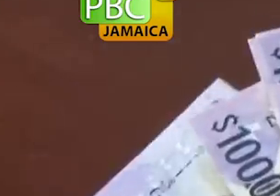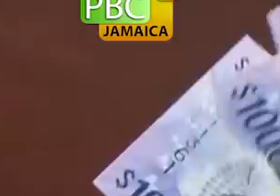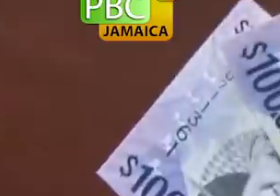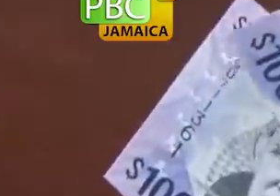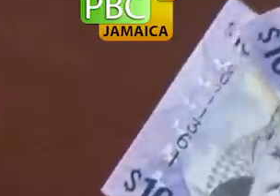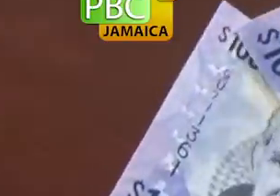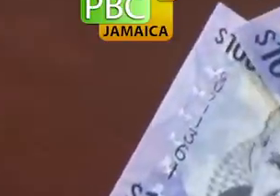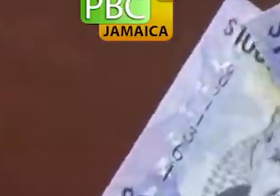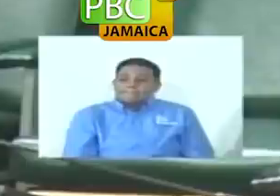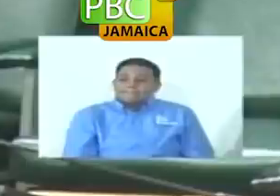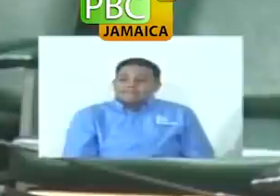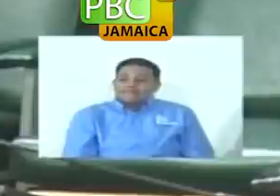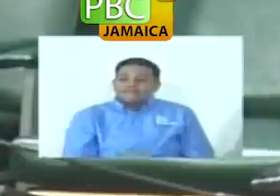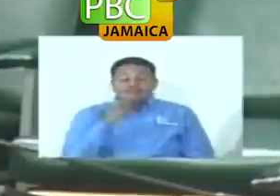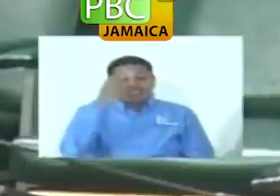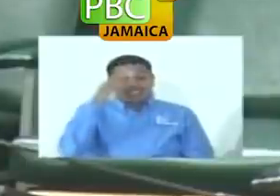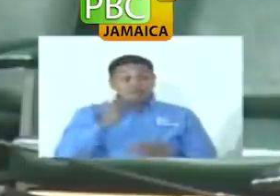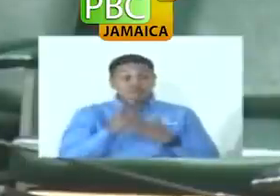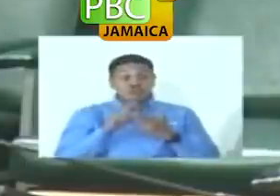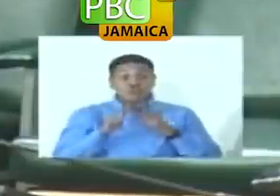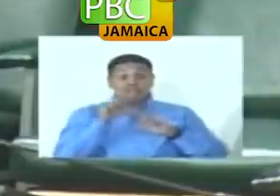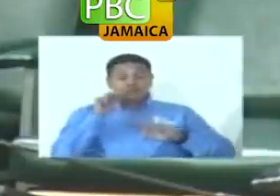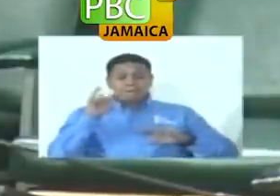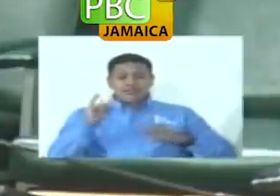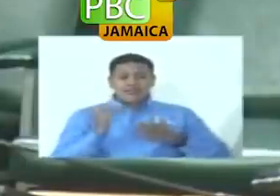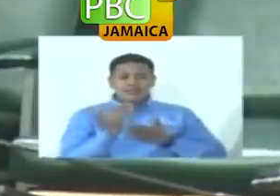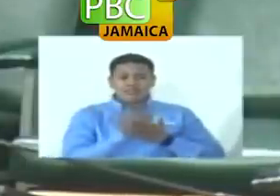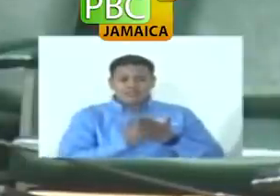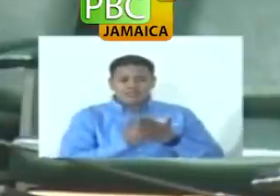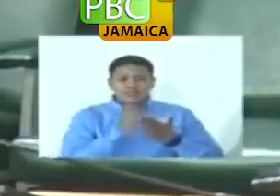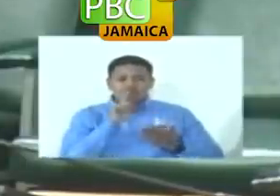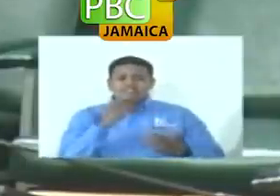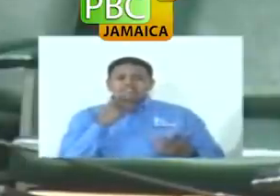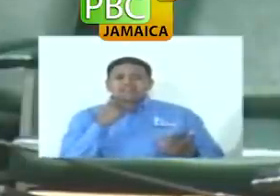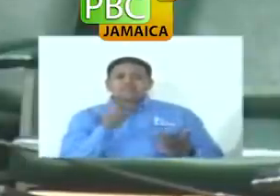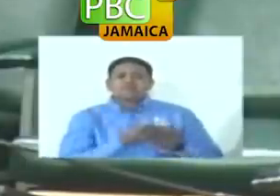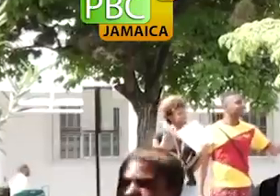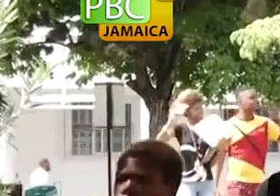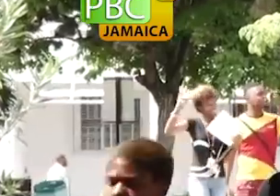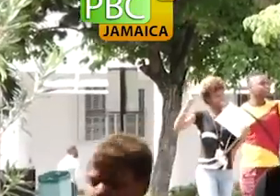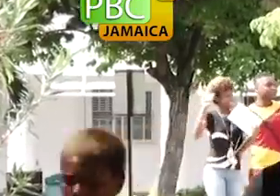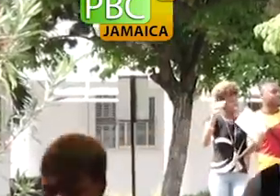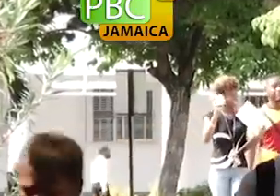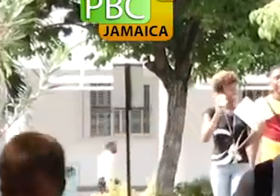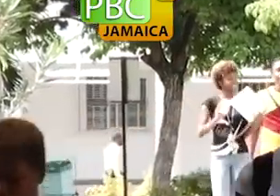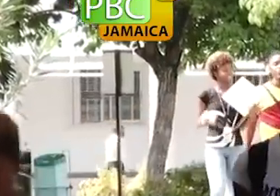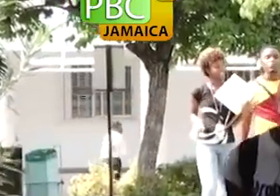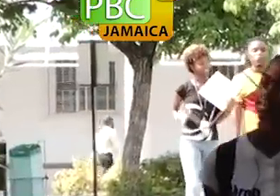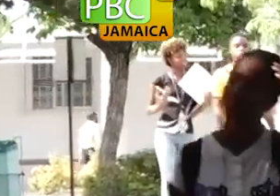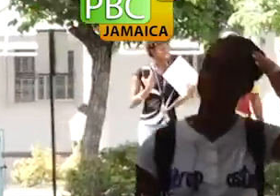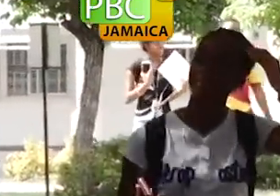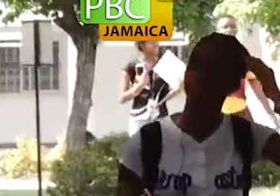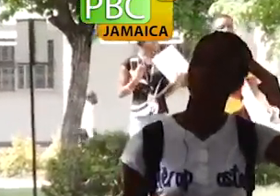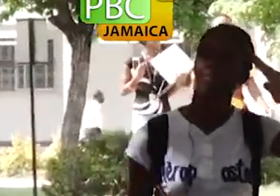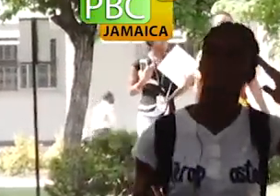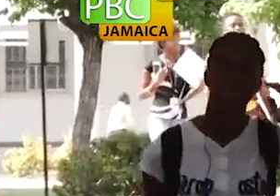academic year have been waived. Finance Minister Dr. Nigel Clark made the announcement during the debate on the first supplementary estimates for